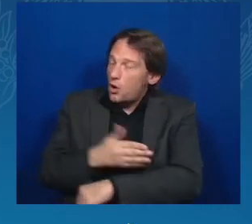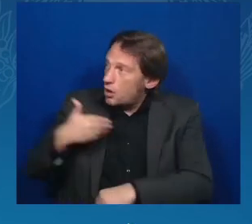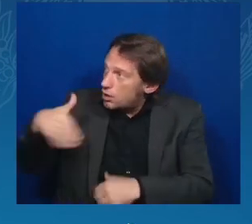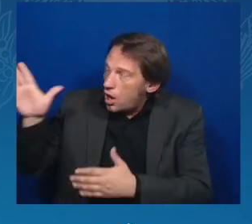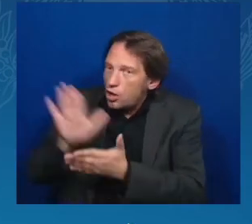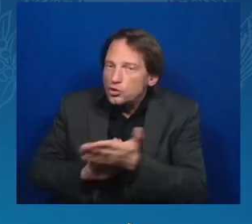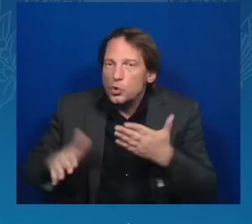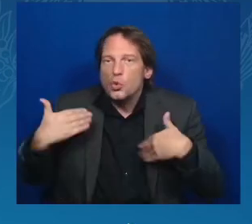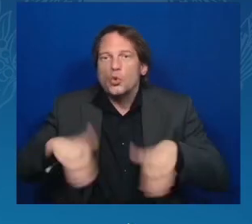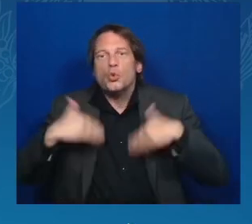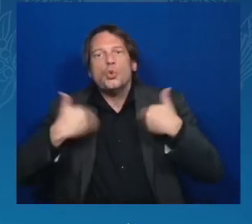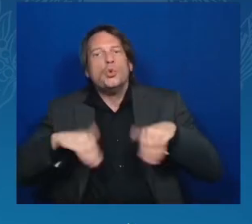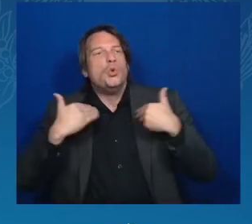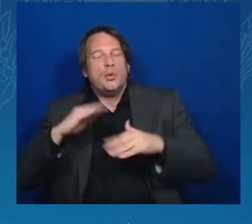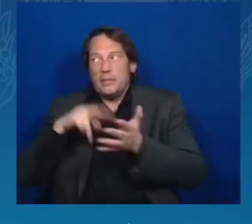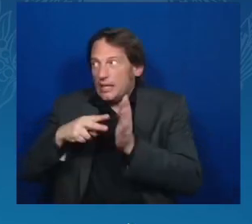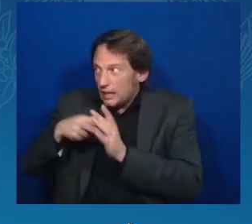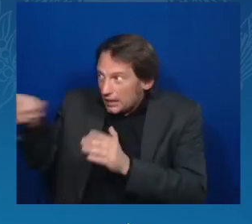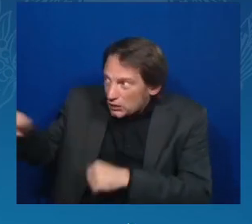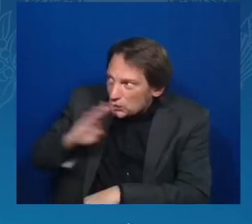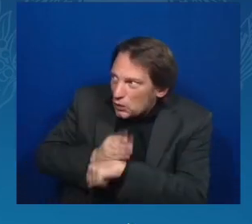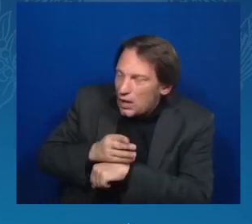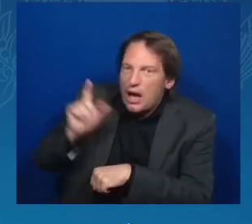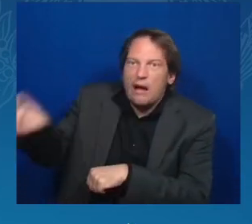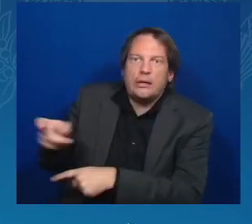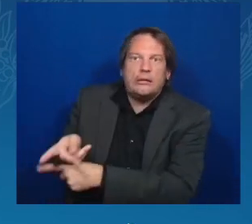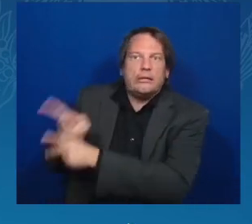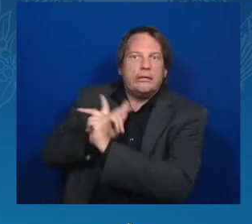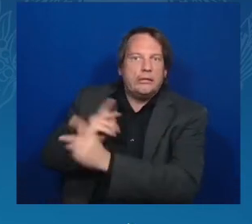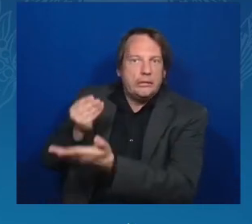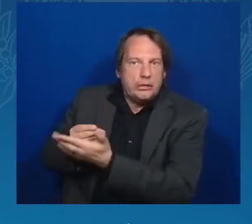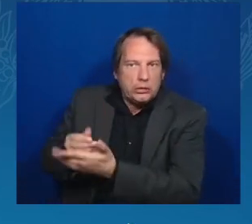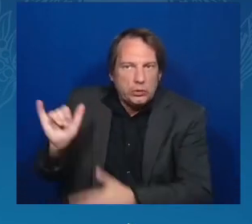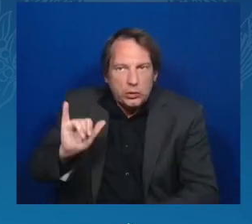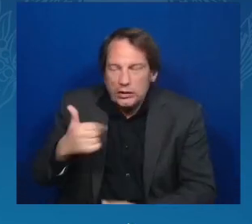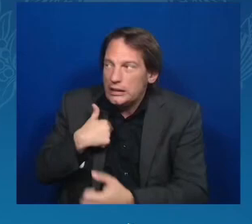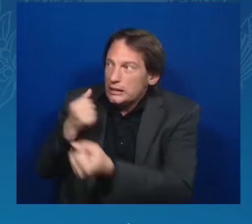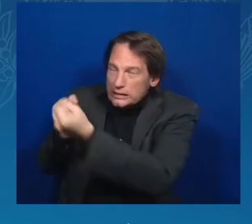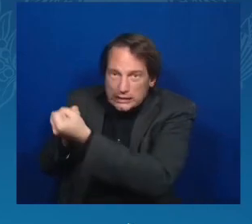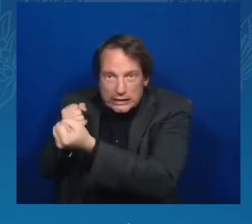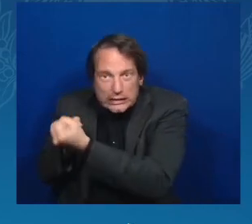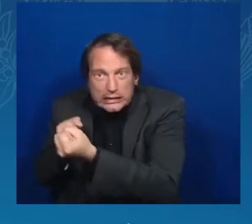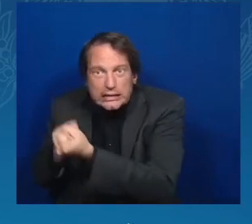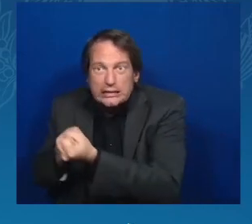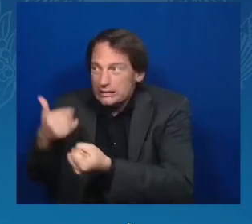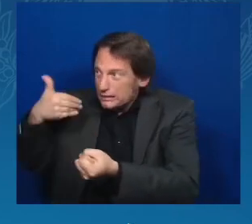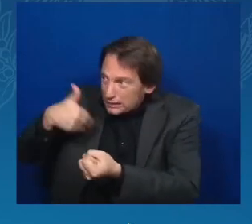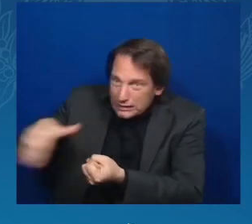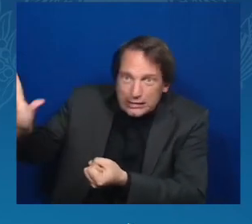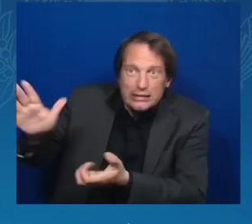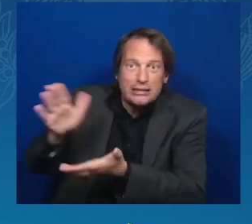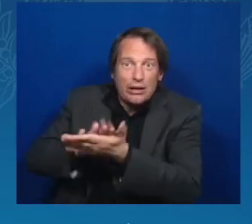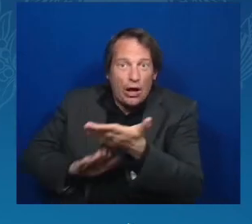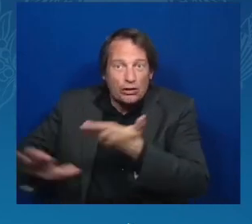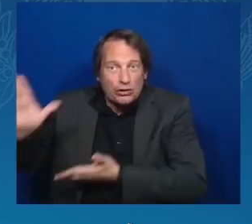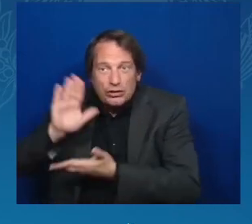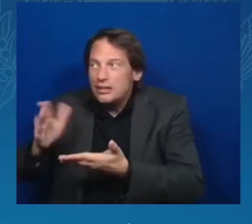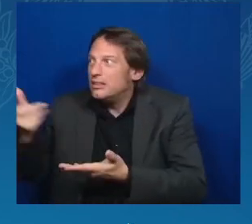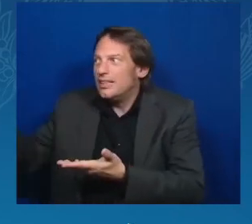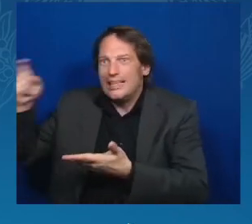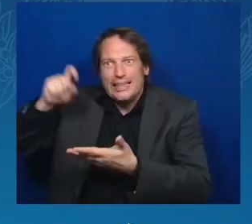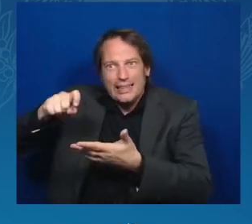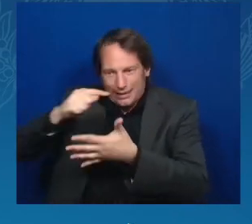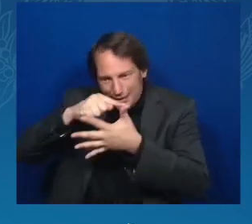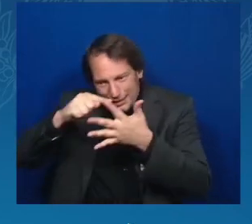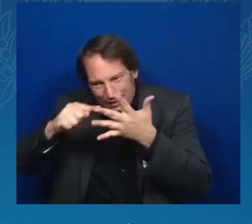her and go to college and to give her what she needs to follow this path. I mean, she